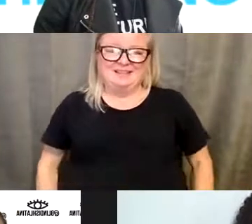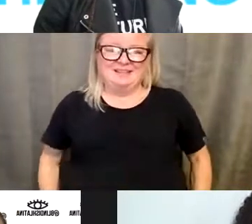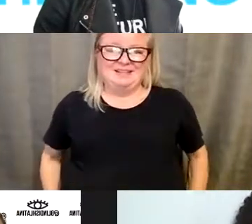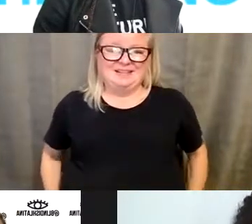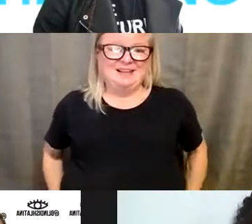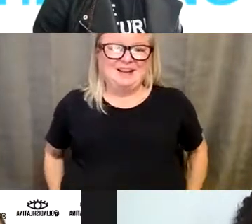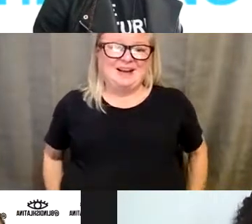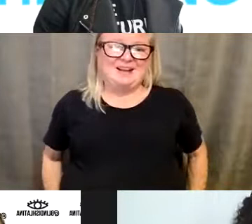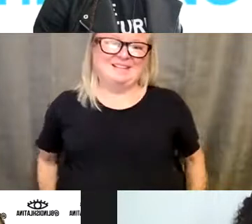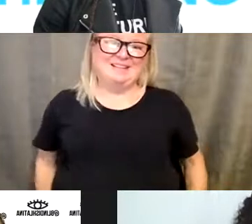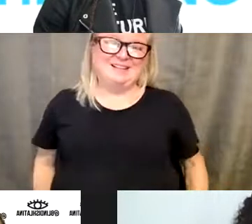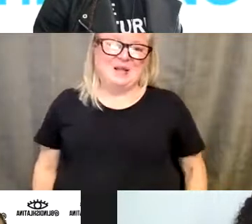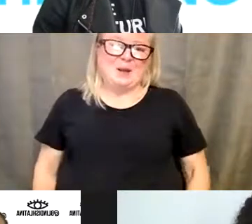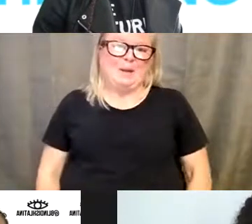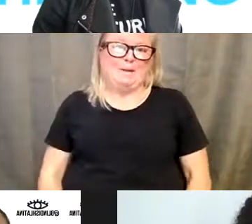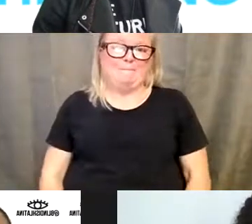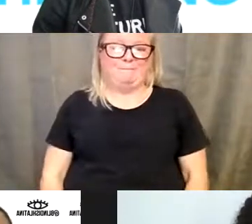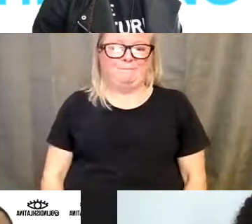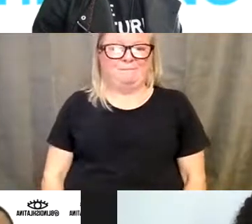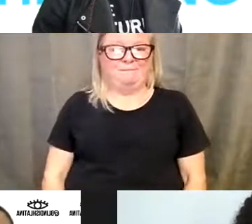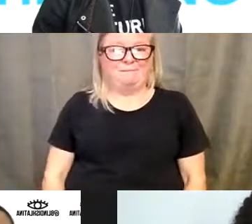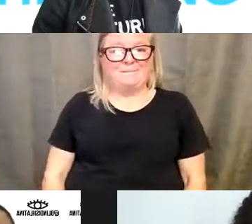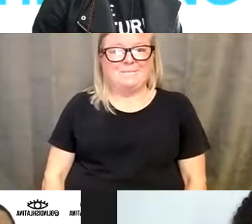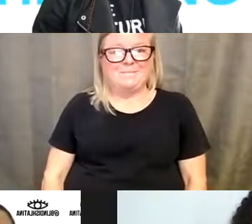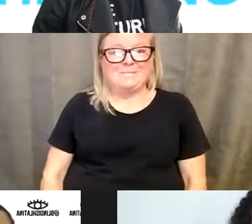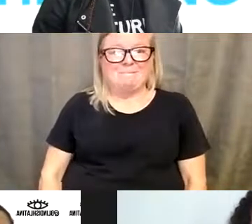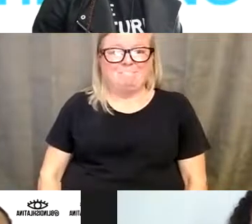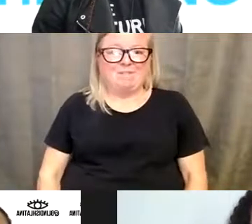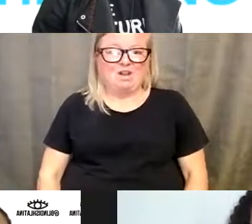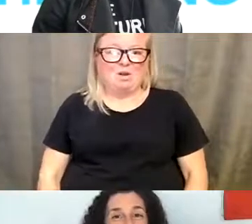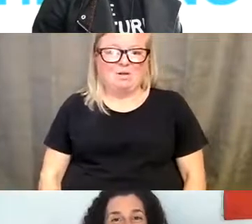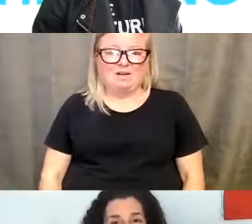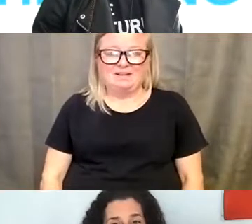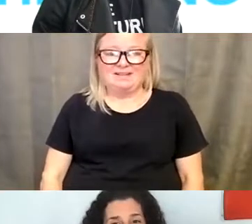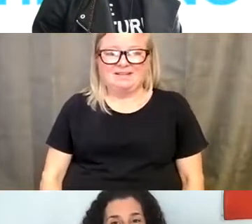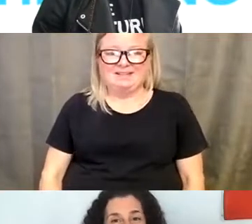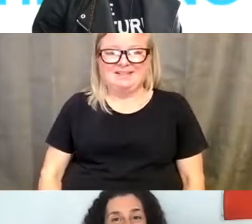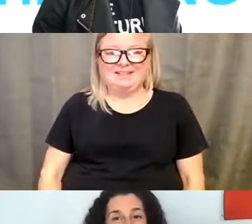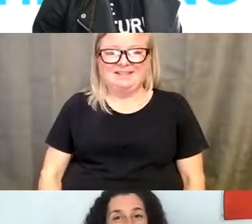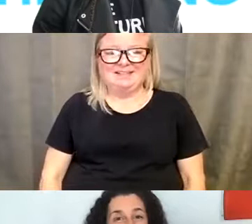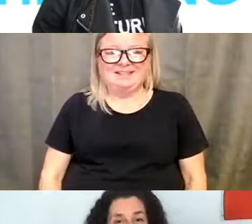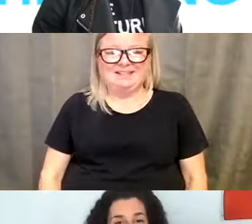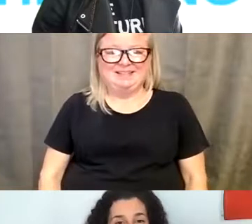am. No, I was waiting. That's why I was the waiting room. Oh, I'm sorry.